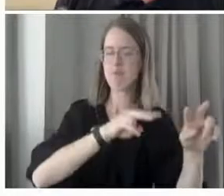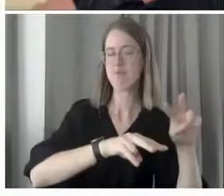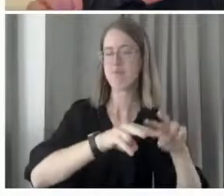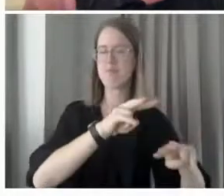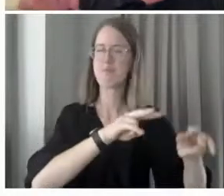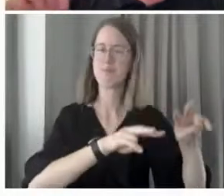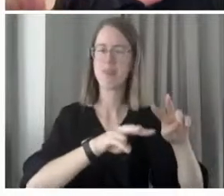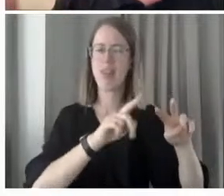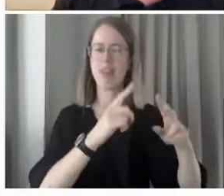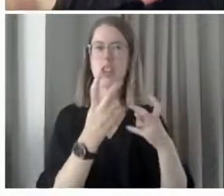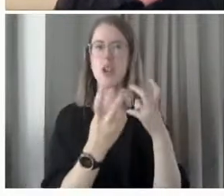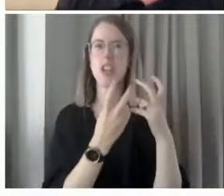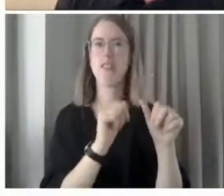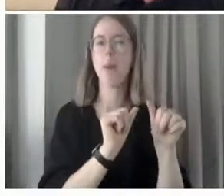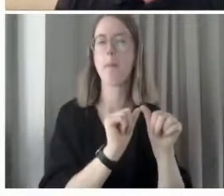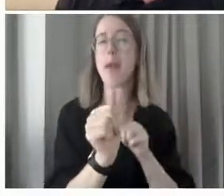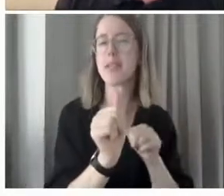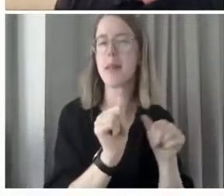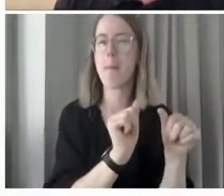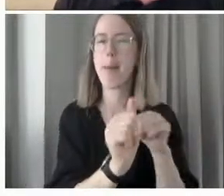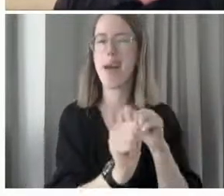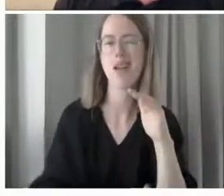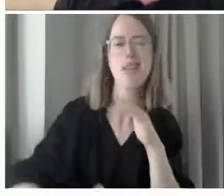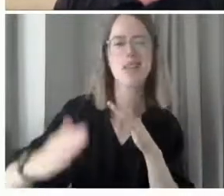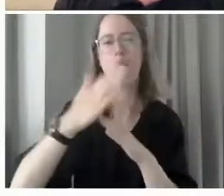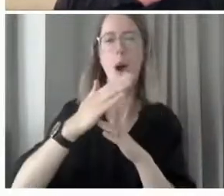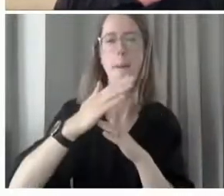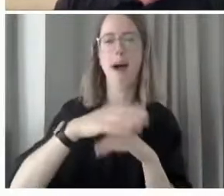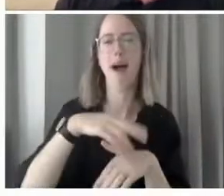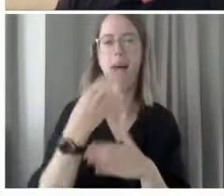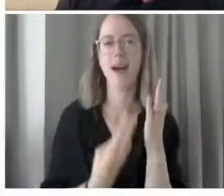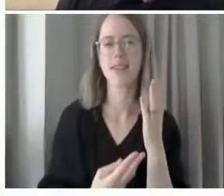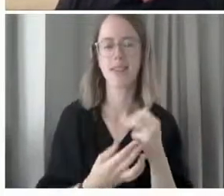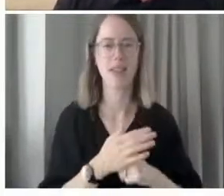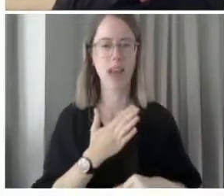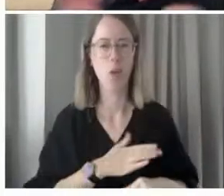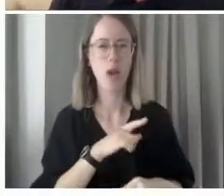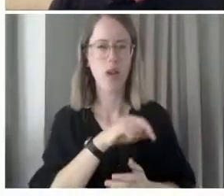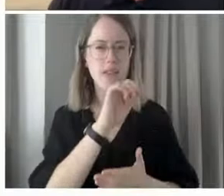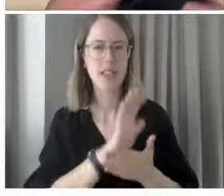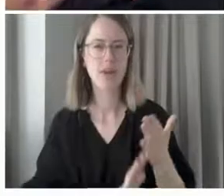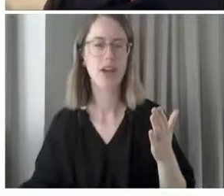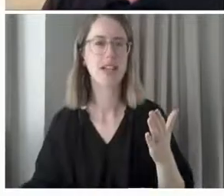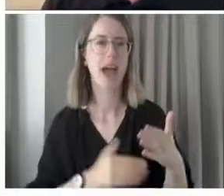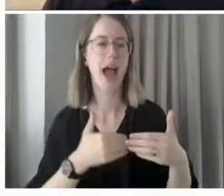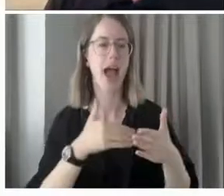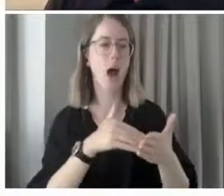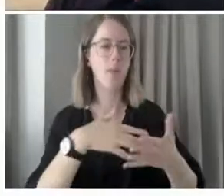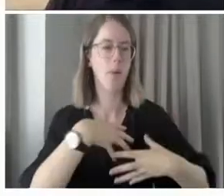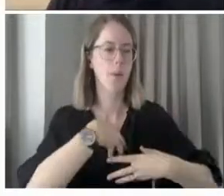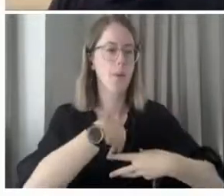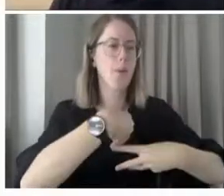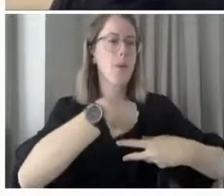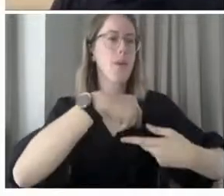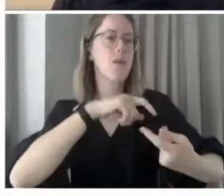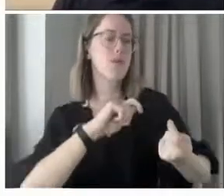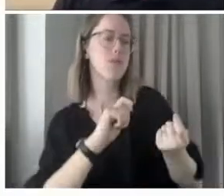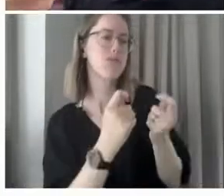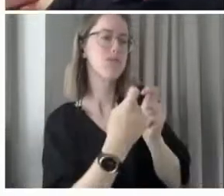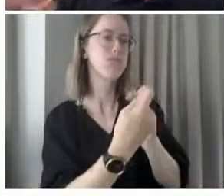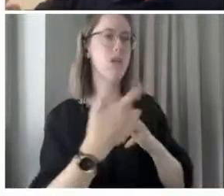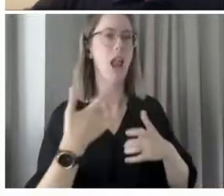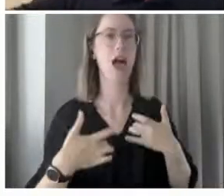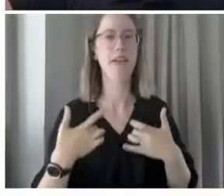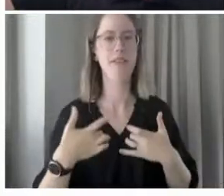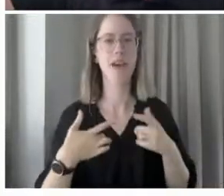search of the best of the best. They want art and culture experiences that transport them, that transform them. So they're in search